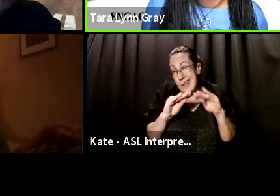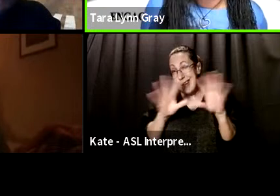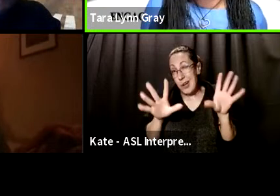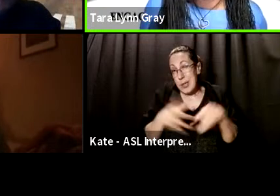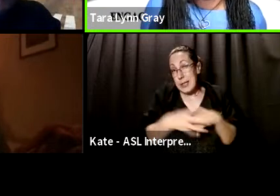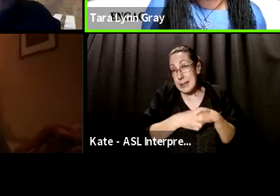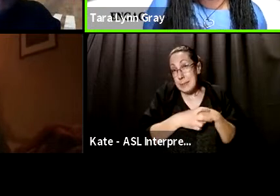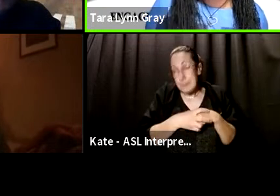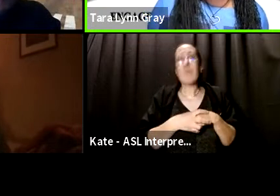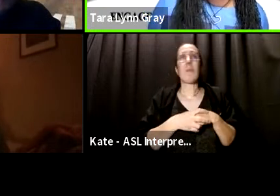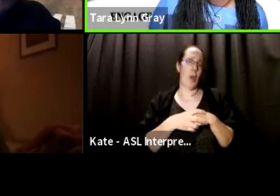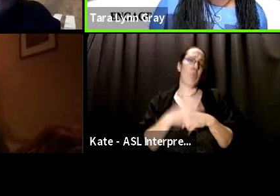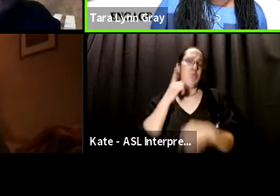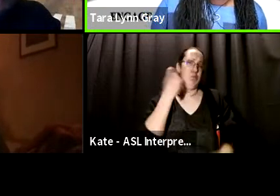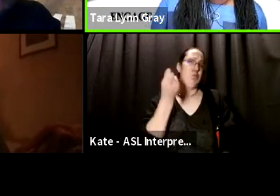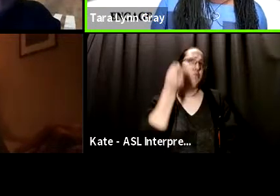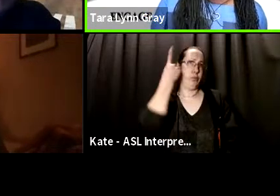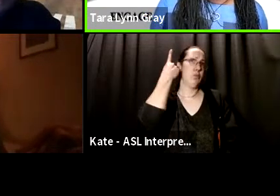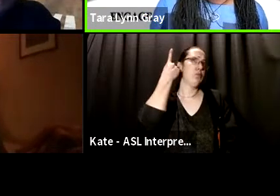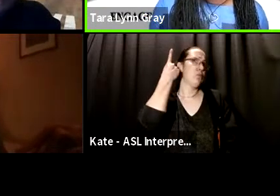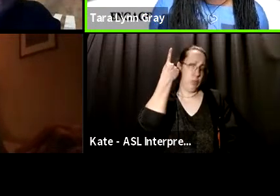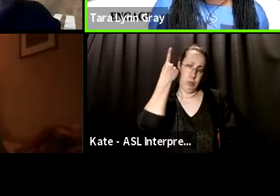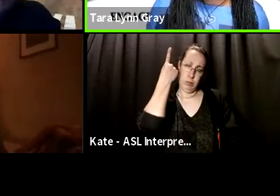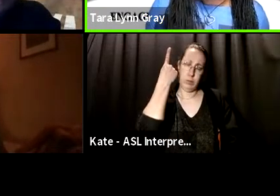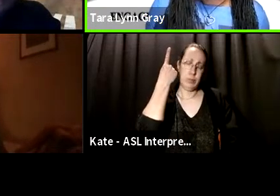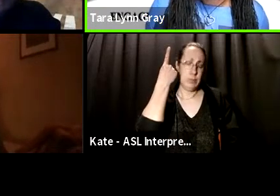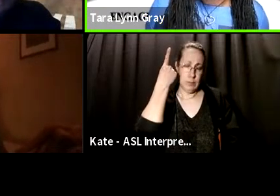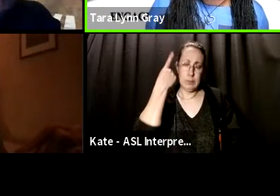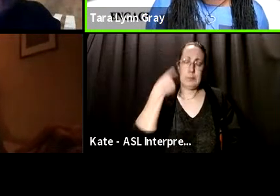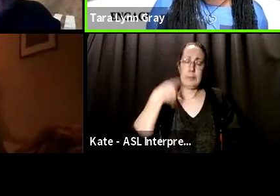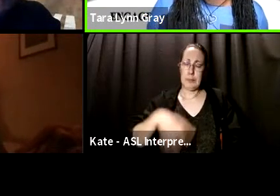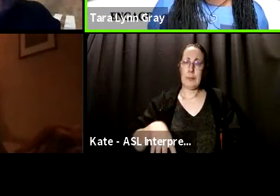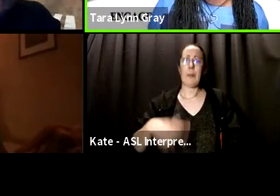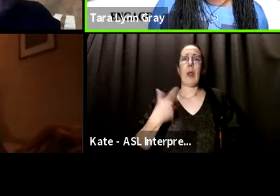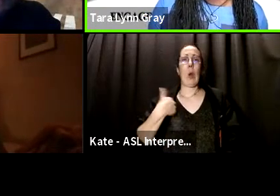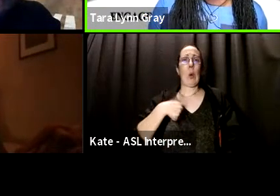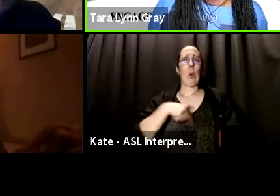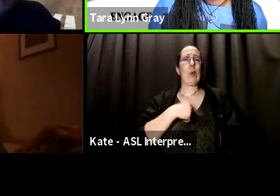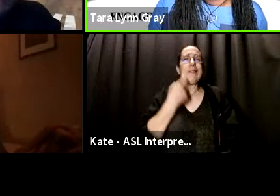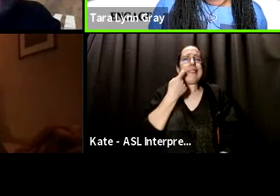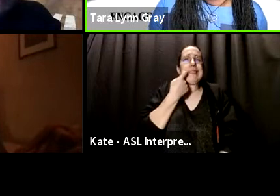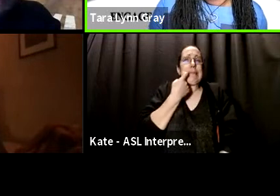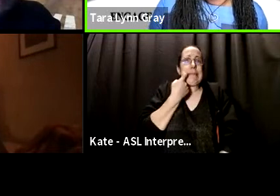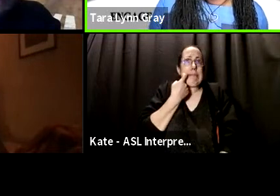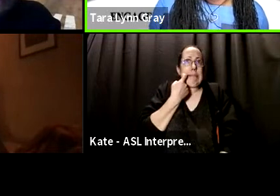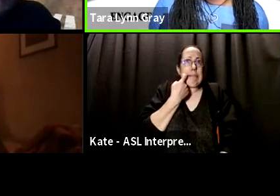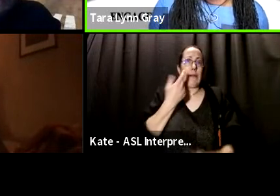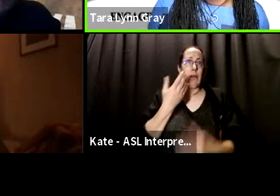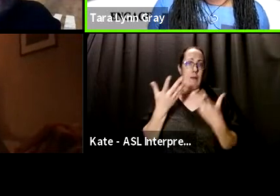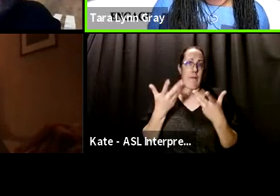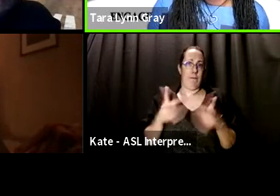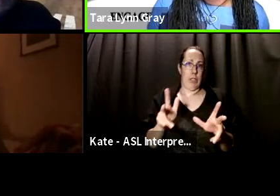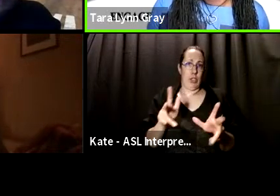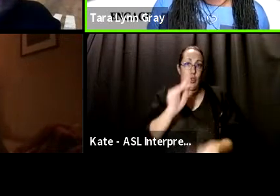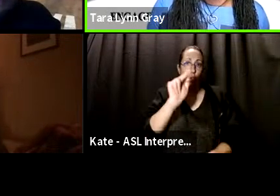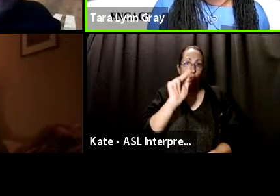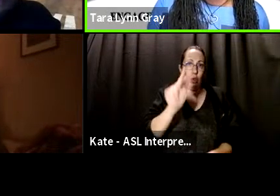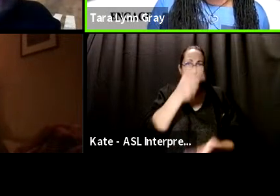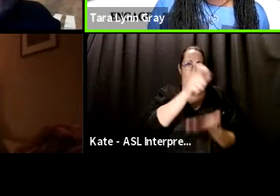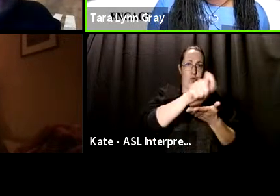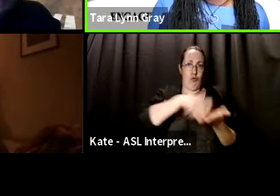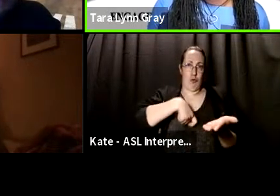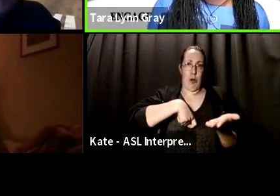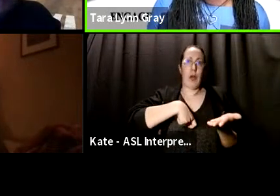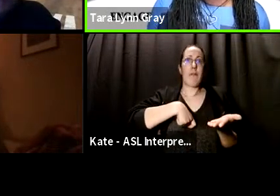Totally understood, Amy. We have just finished the third draft of